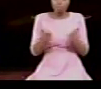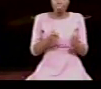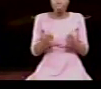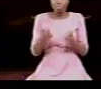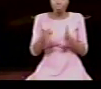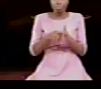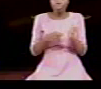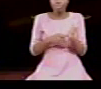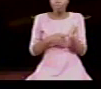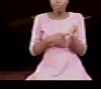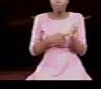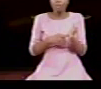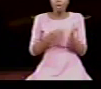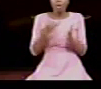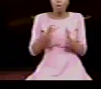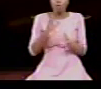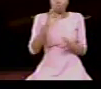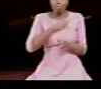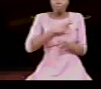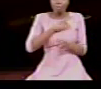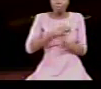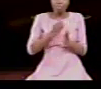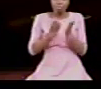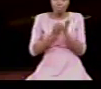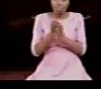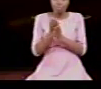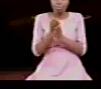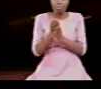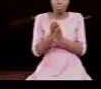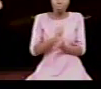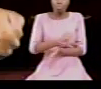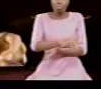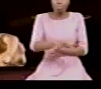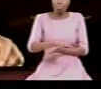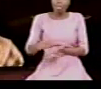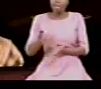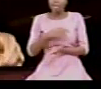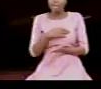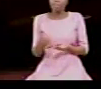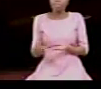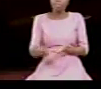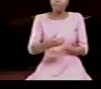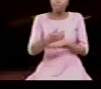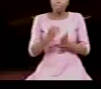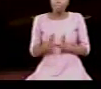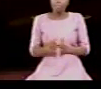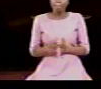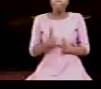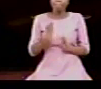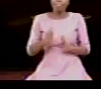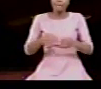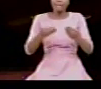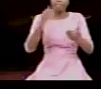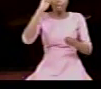of profiting through sowing and reaping, by giving his son